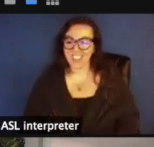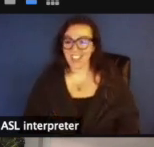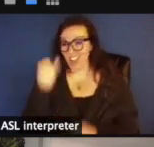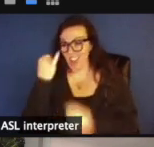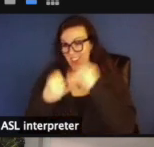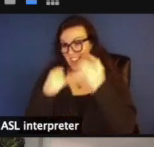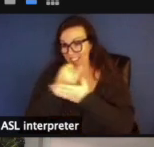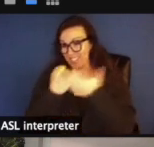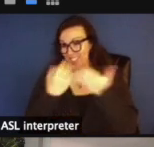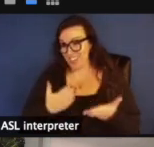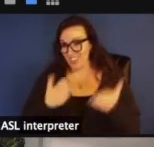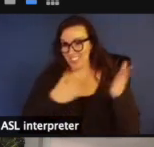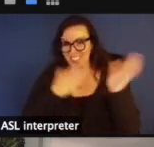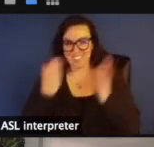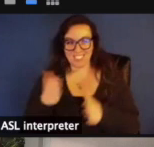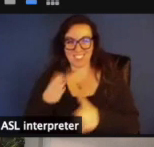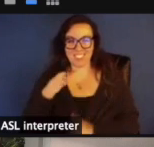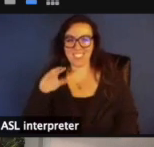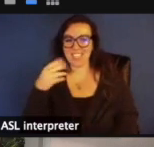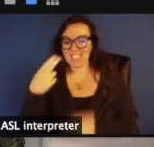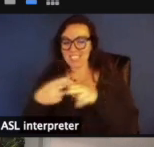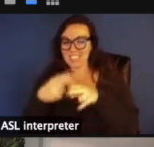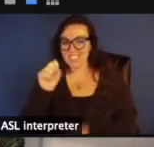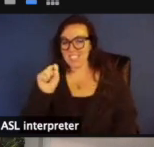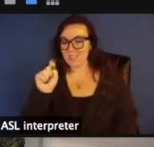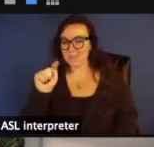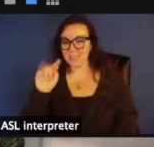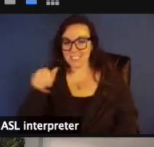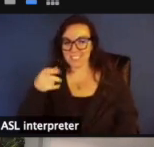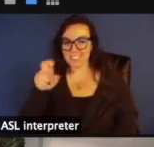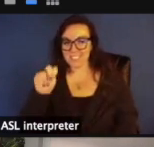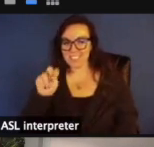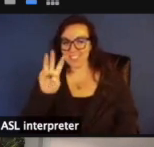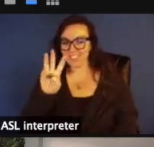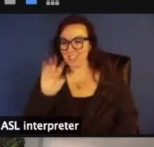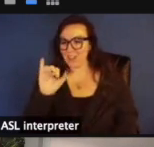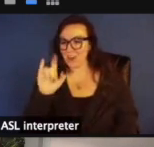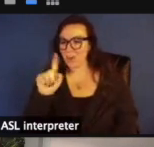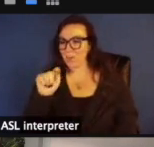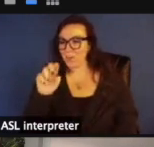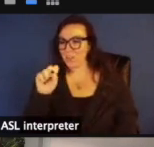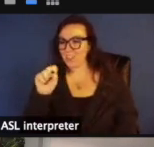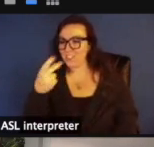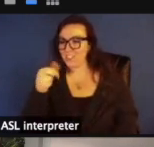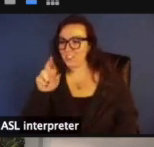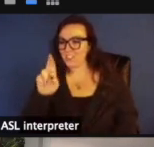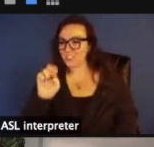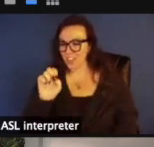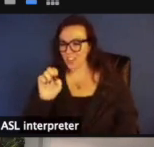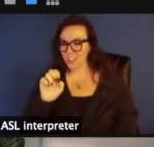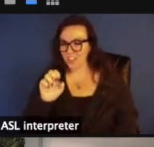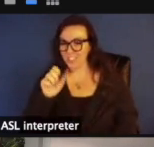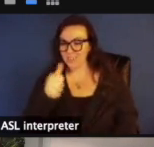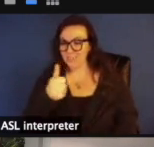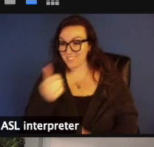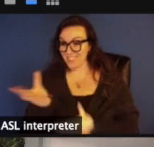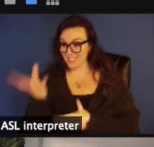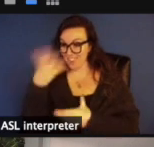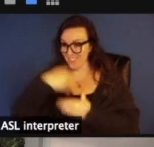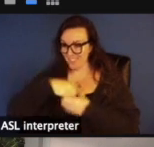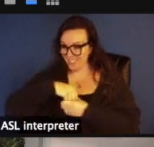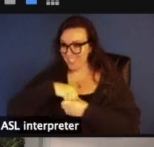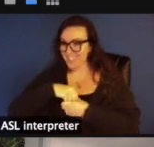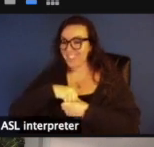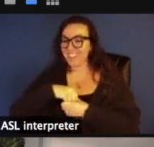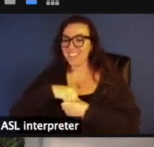artist. And his name is Stephen Wiltshire. And Stephen is an artistic artist, and he draws